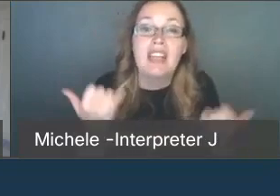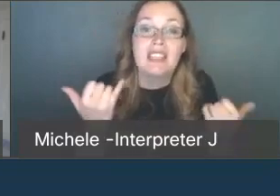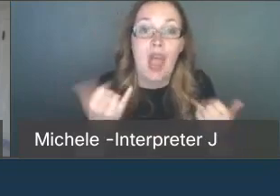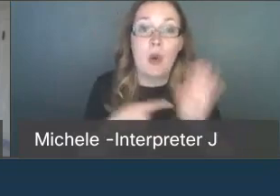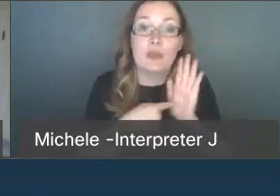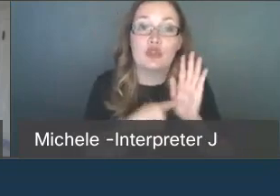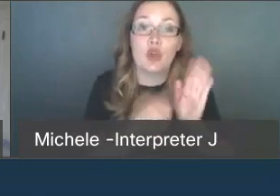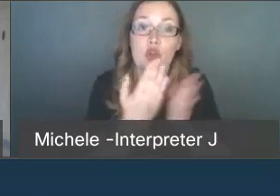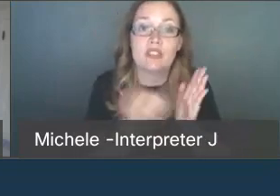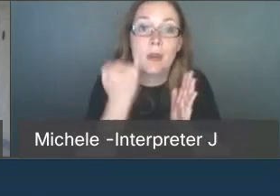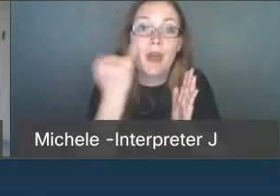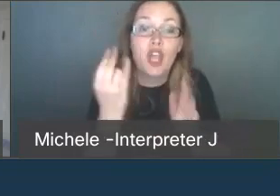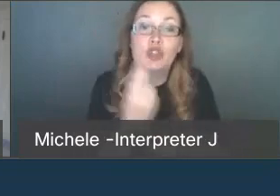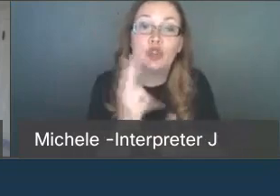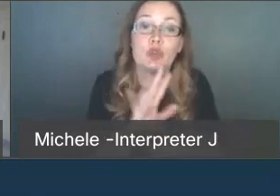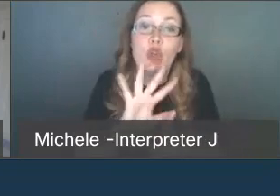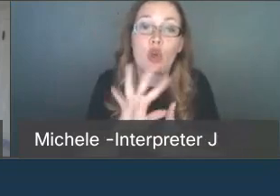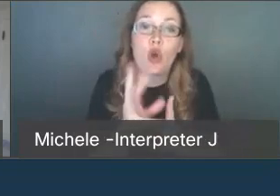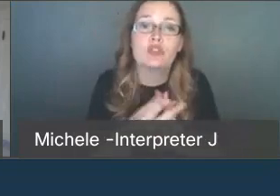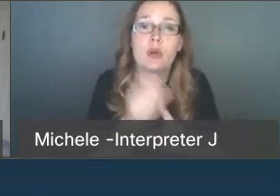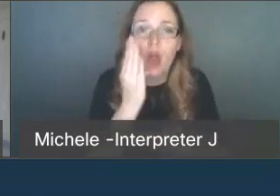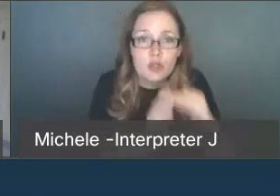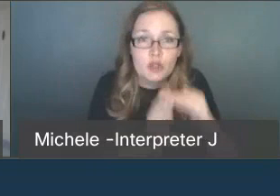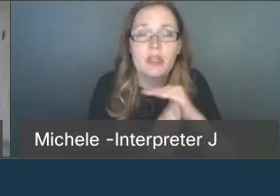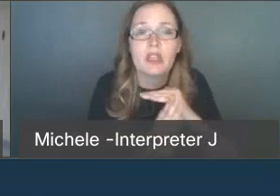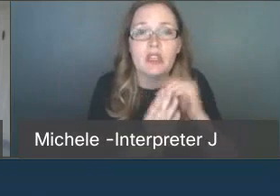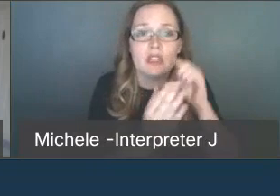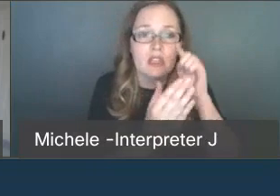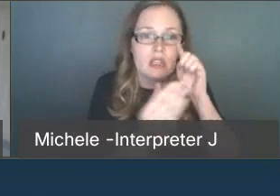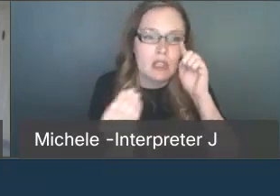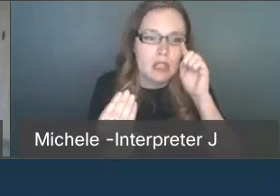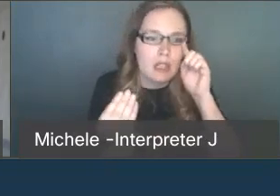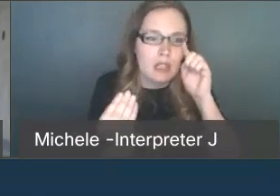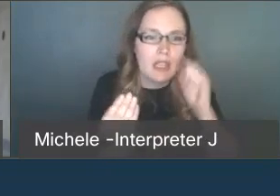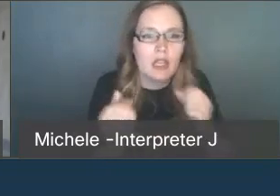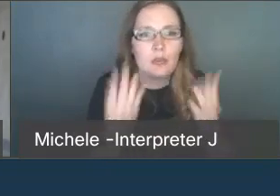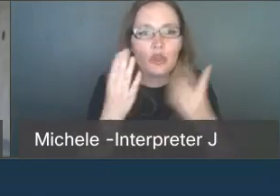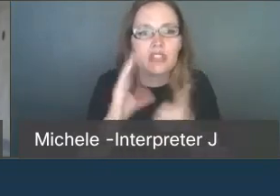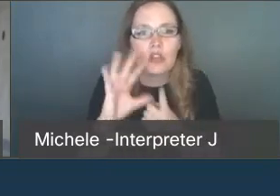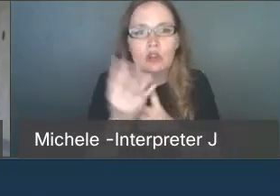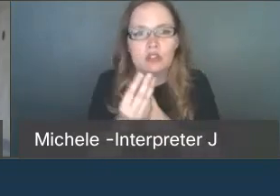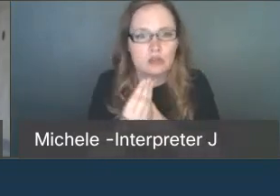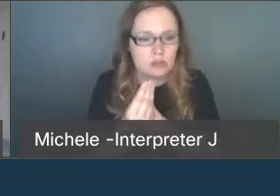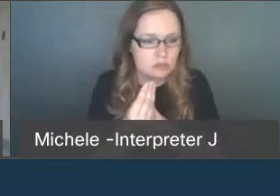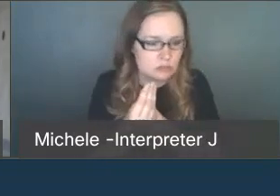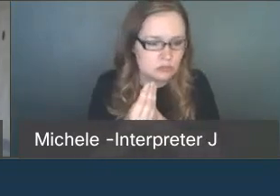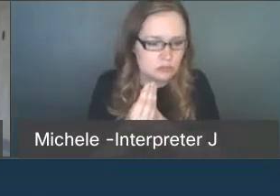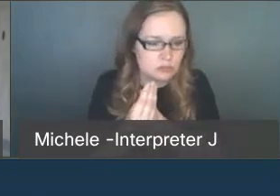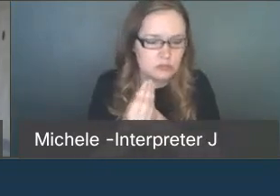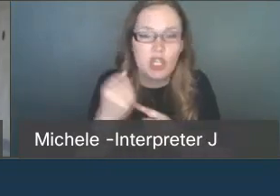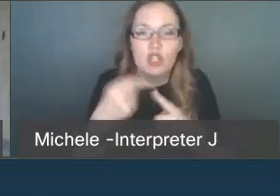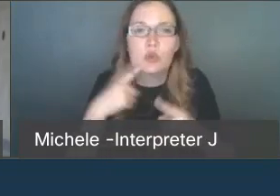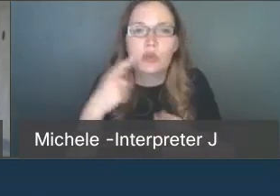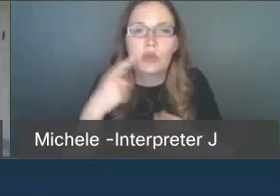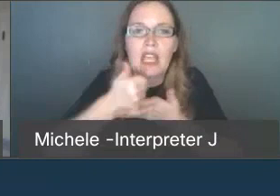like using cultural humility and multicultural orientations in the context of interactions with individuals to help build